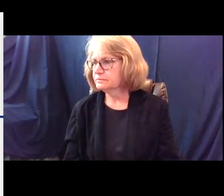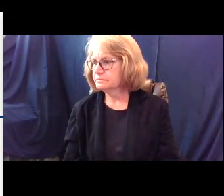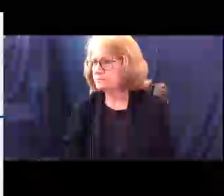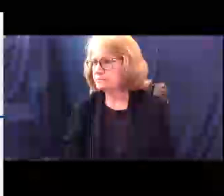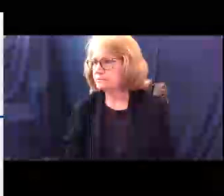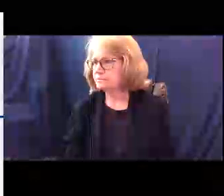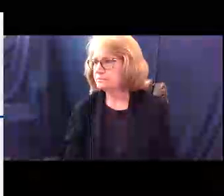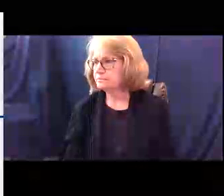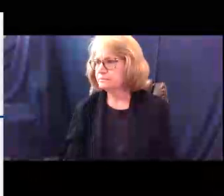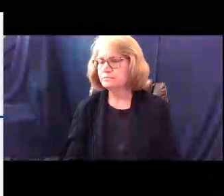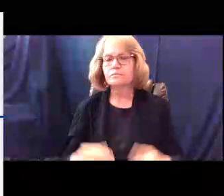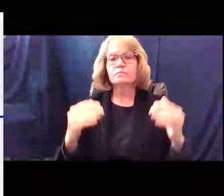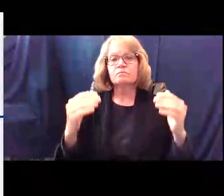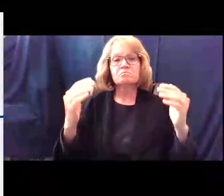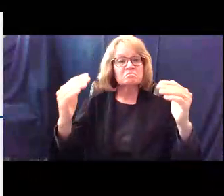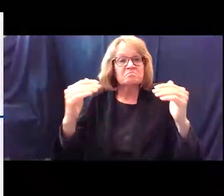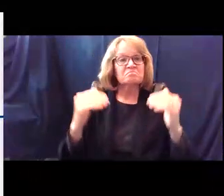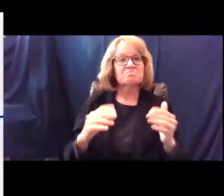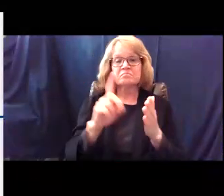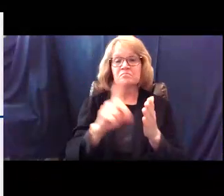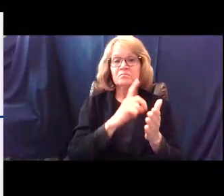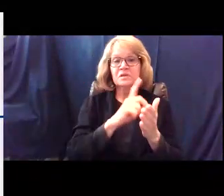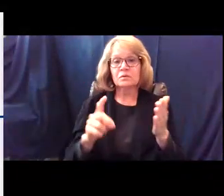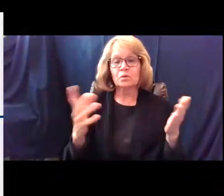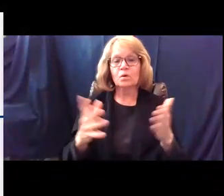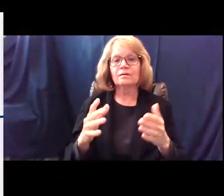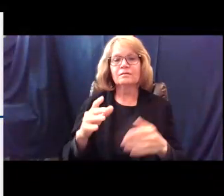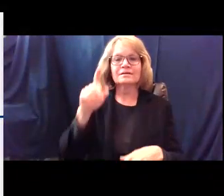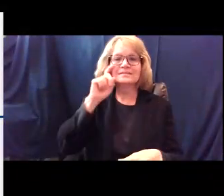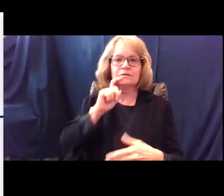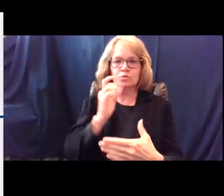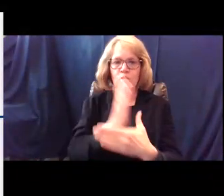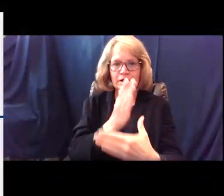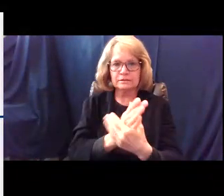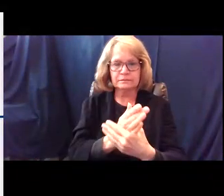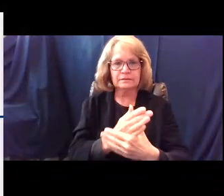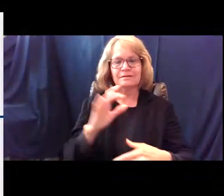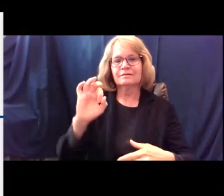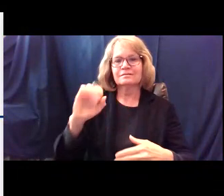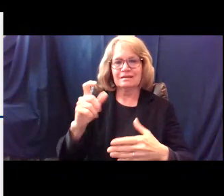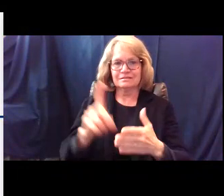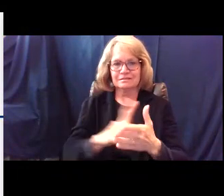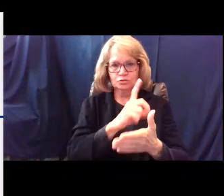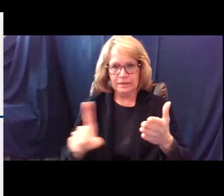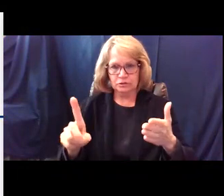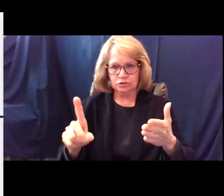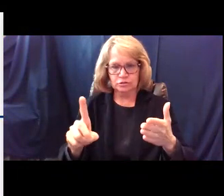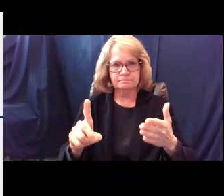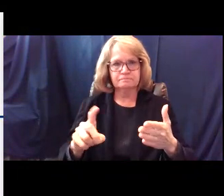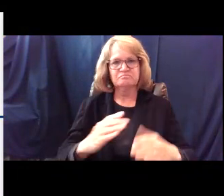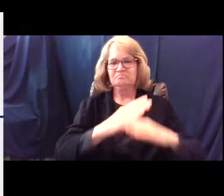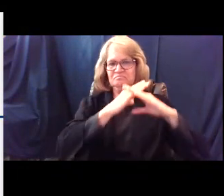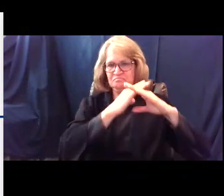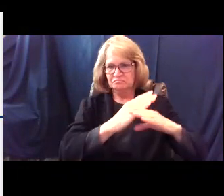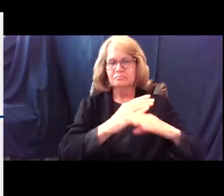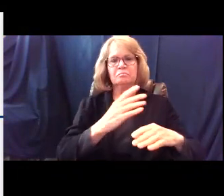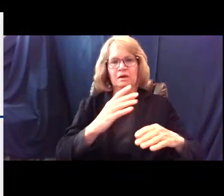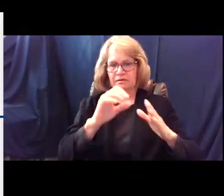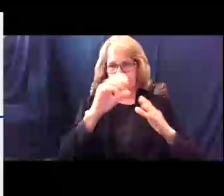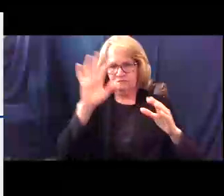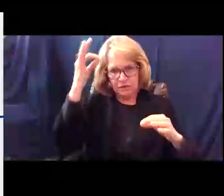The next discriminatory practice I want to highlight is sexual harassment, and this is a form of sex discrimination. It's prohibited by our federal and our state